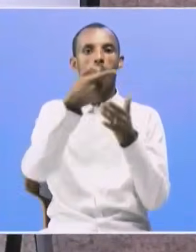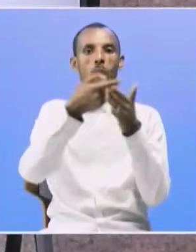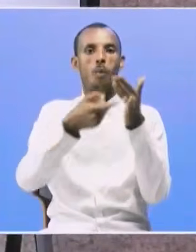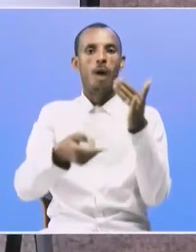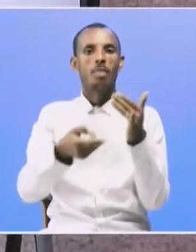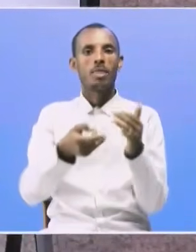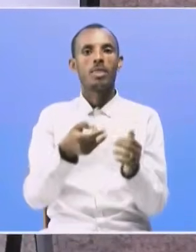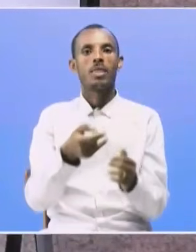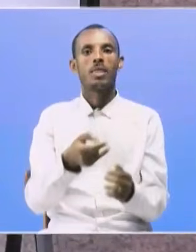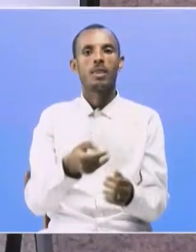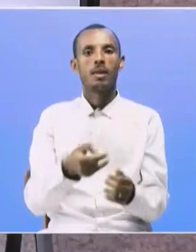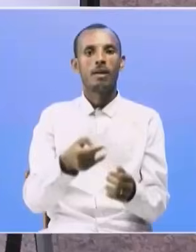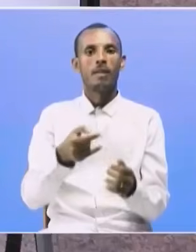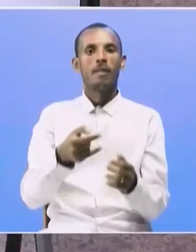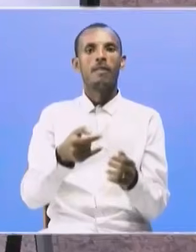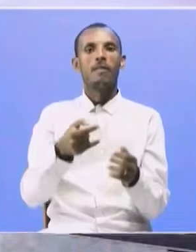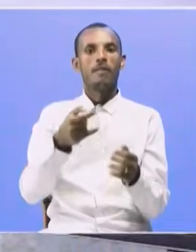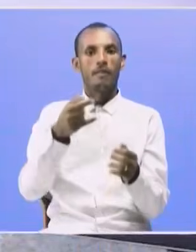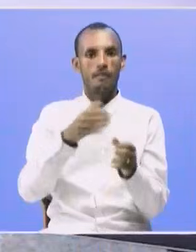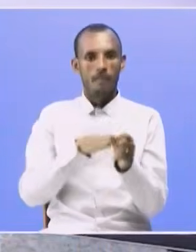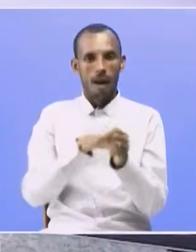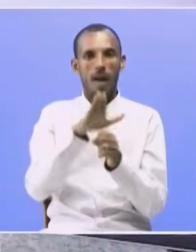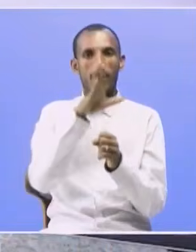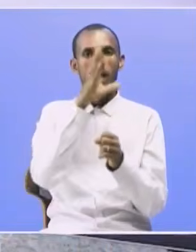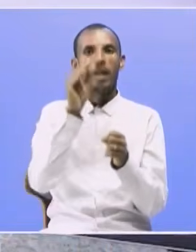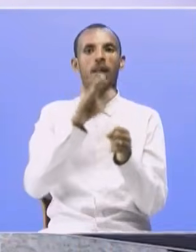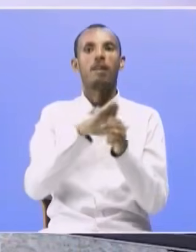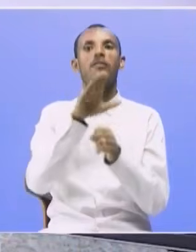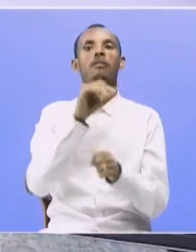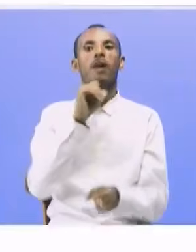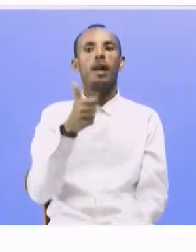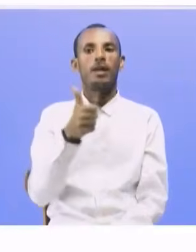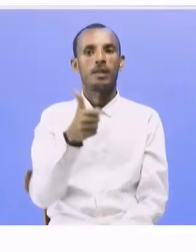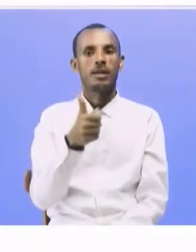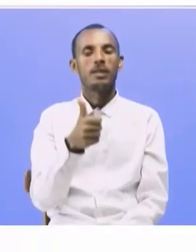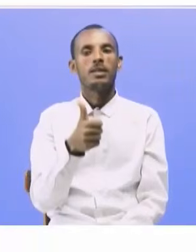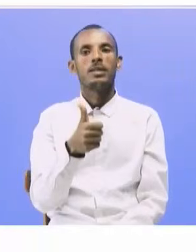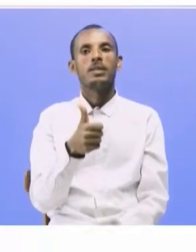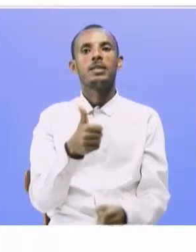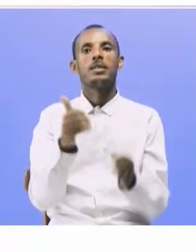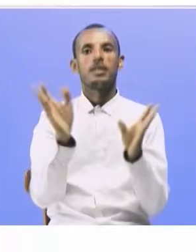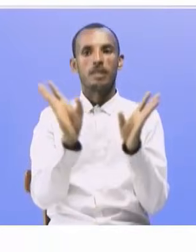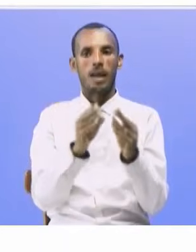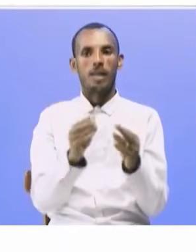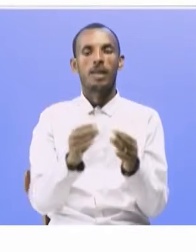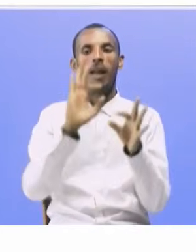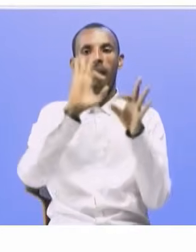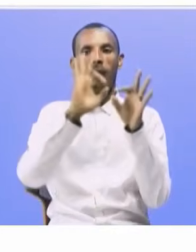and infinite set. Expected to define